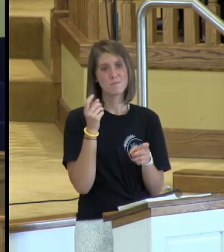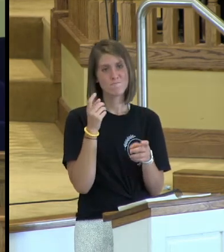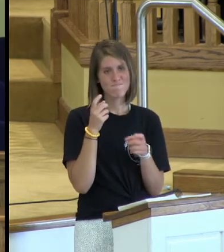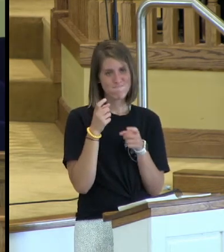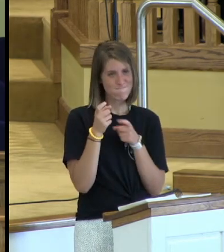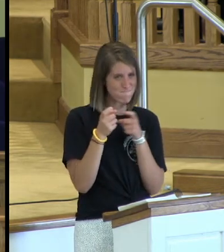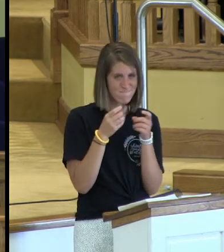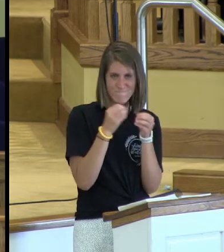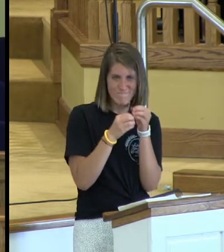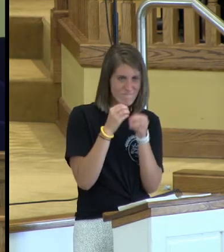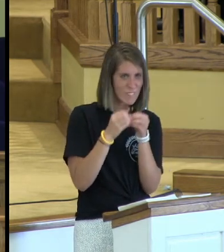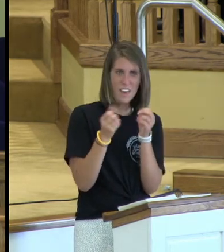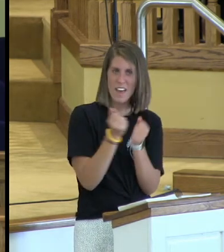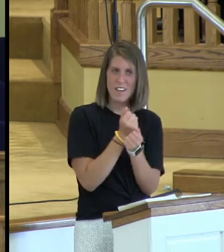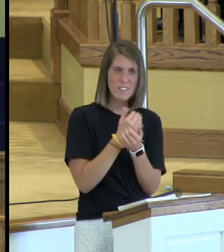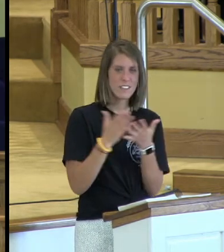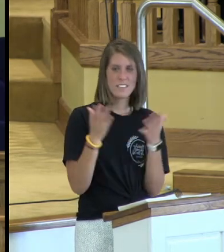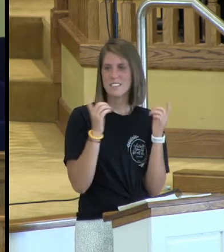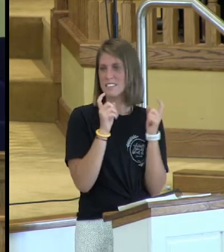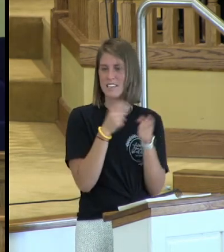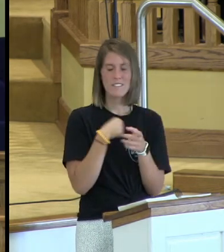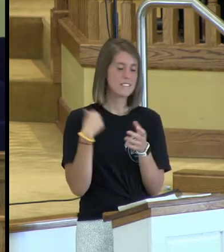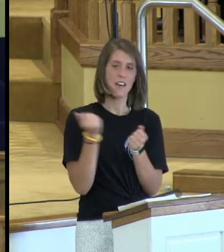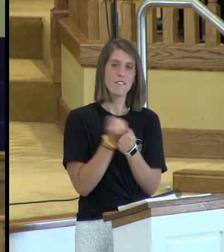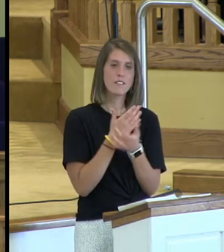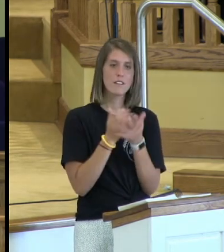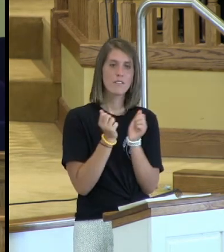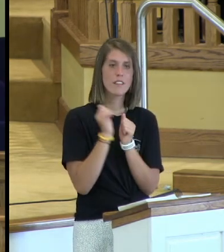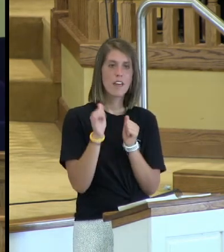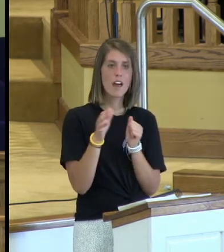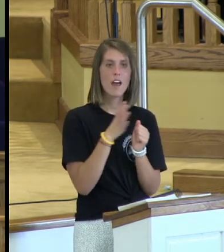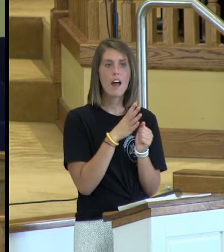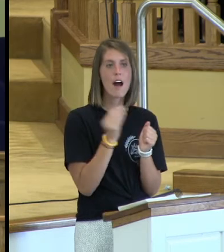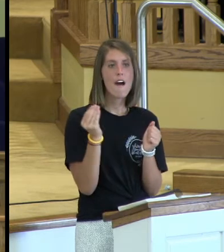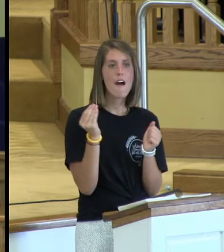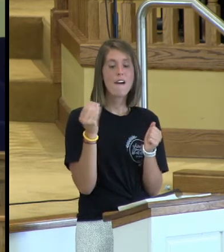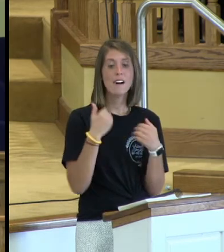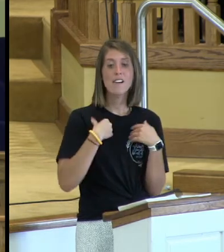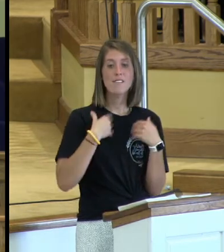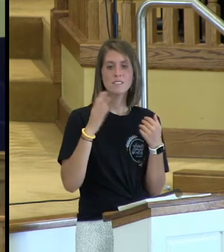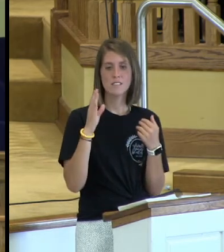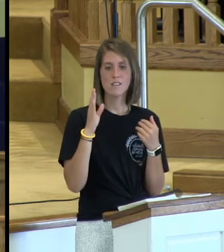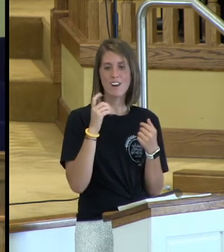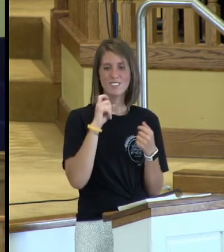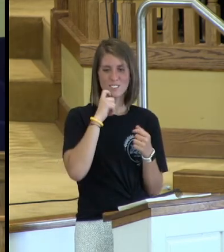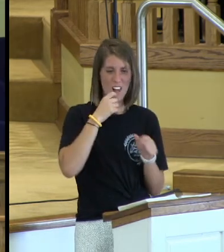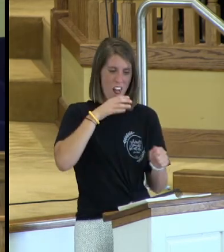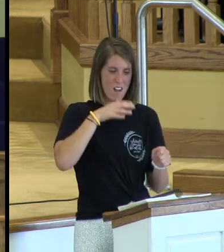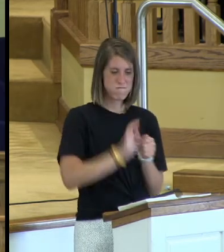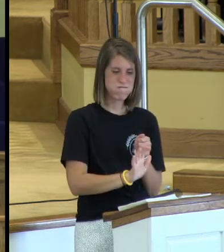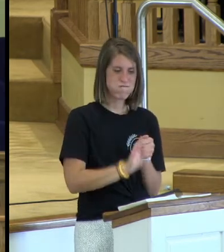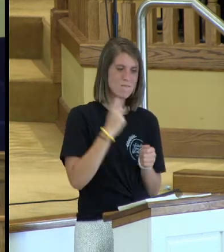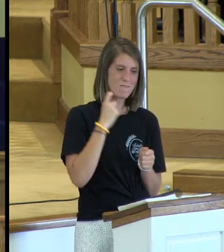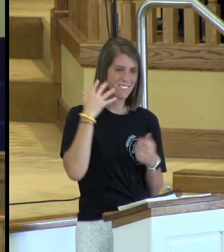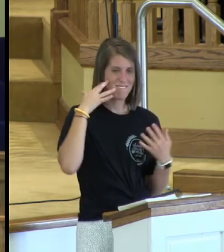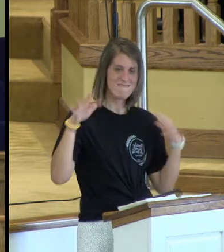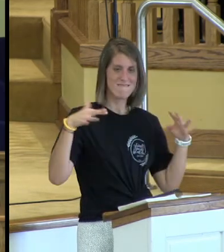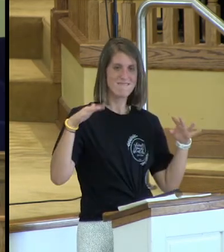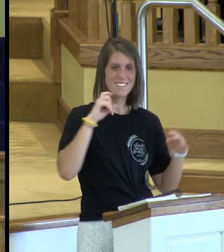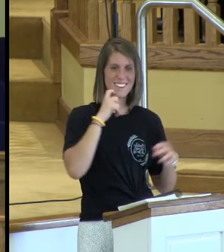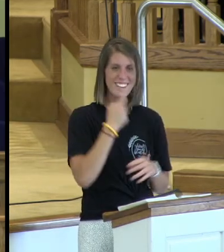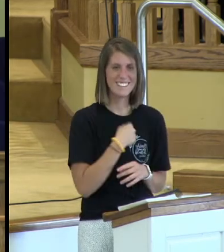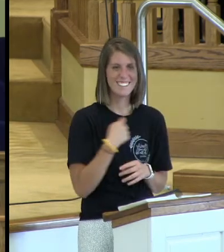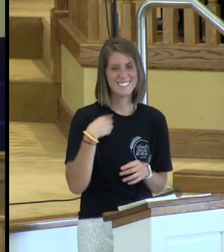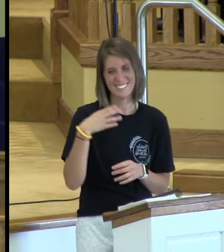them completely, and gave us maintenance records with them. And they have cool air horns. So me and Preacher